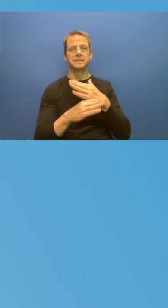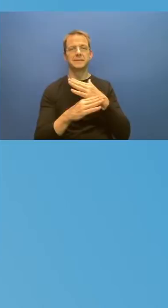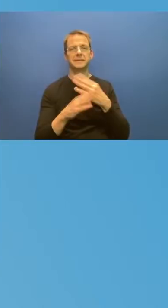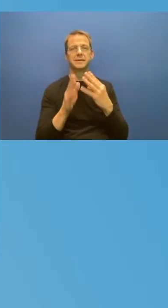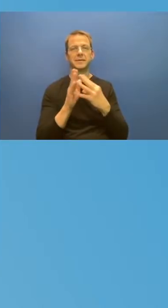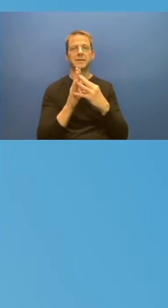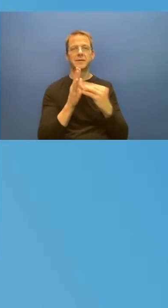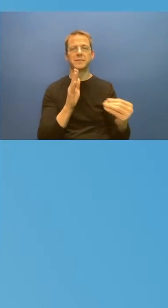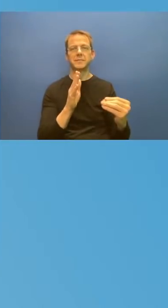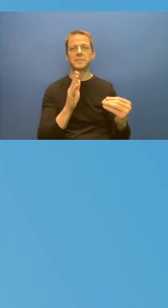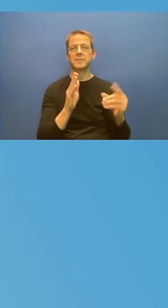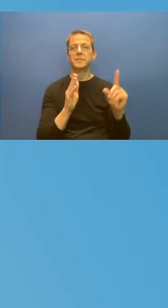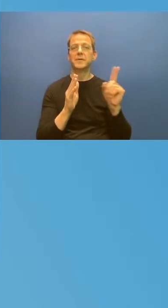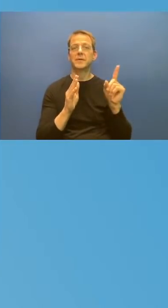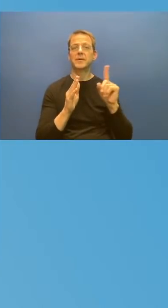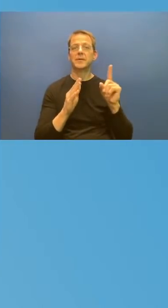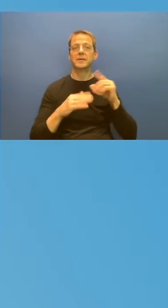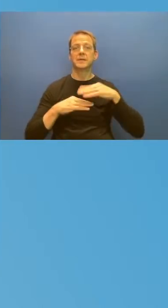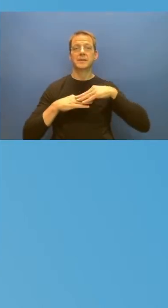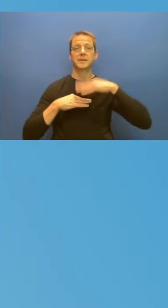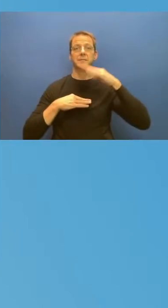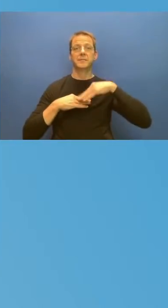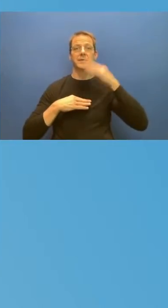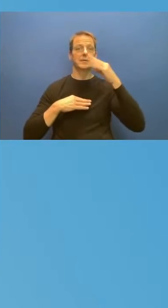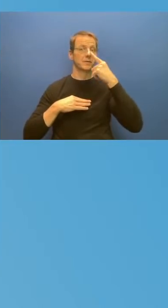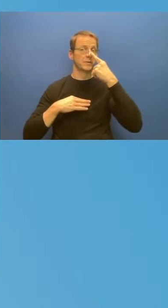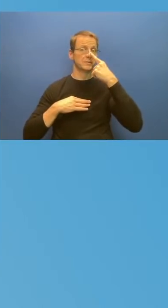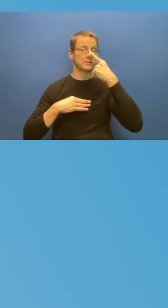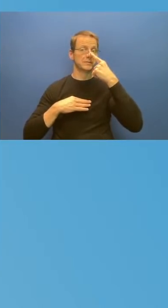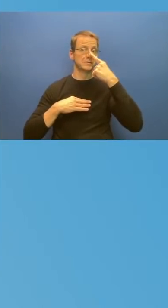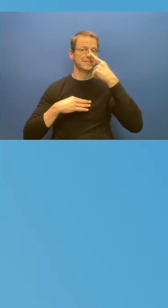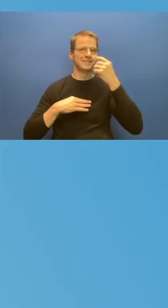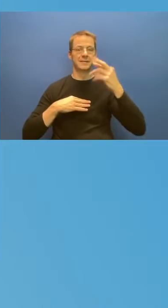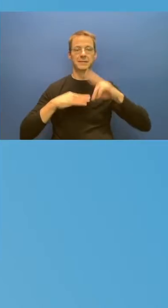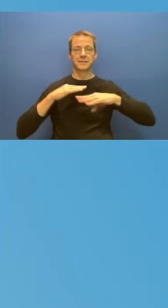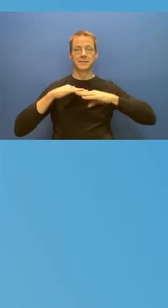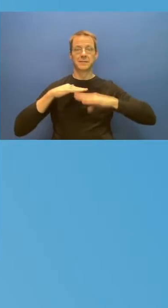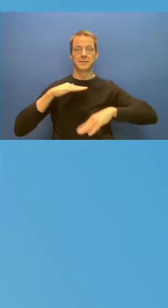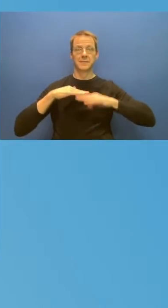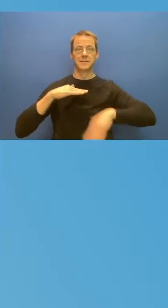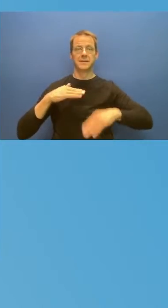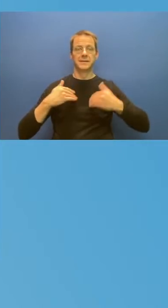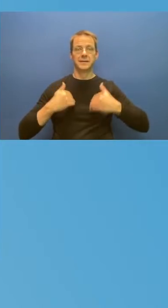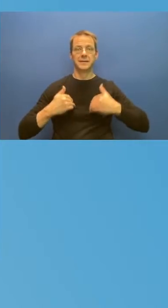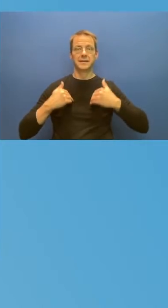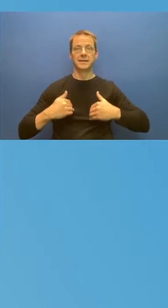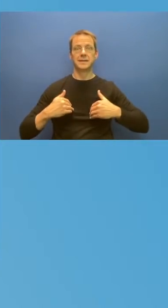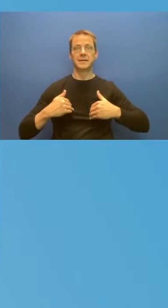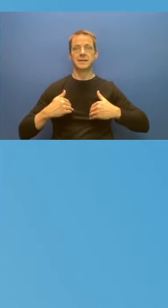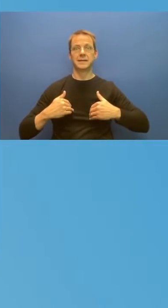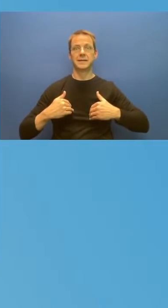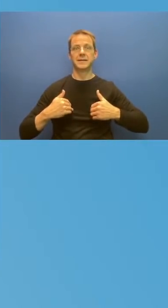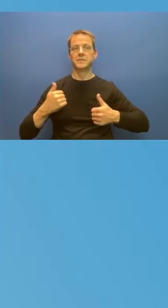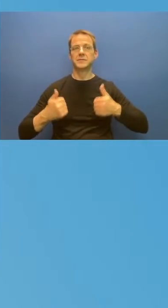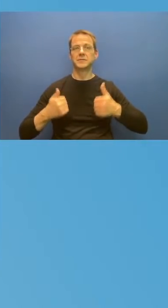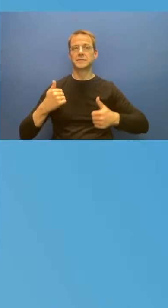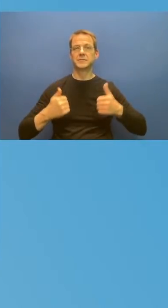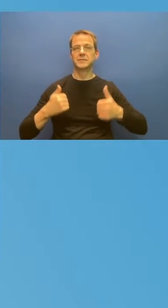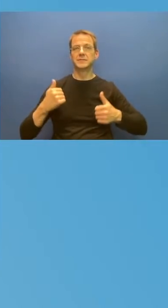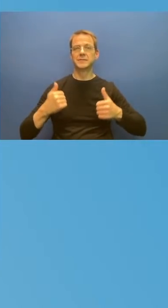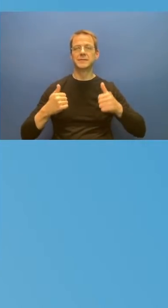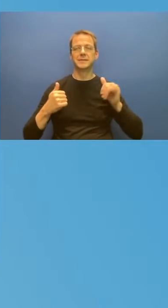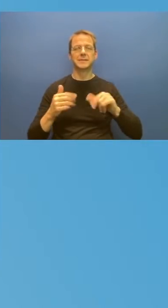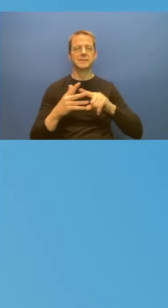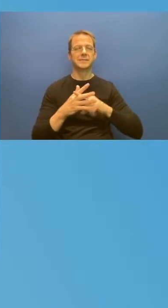tract in our lungs? And this is going to really start selecting what type of virus is going to be easily